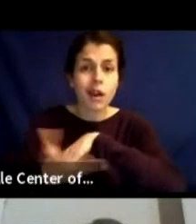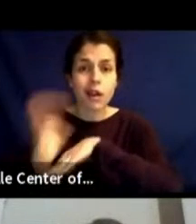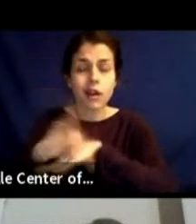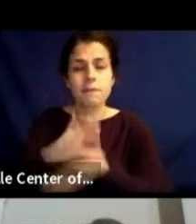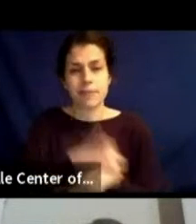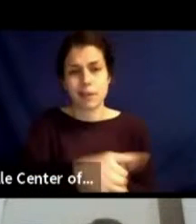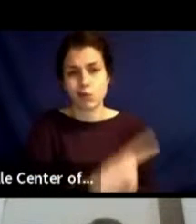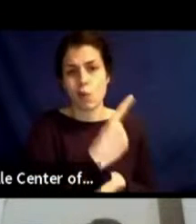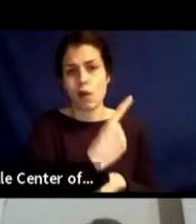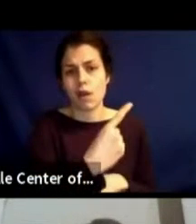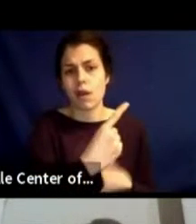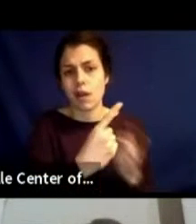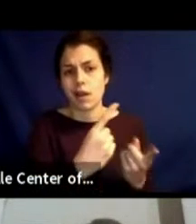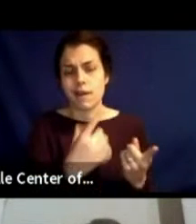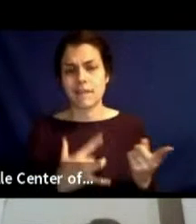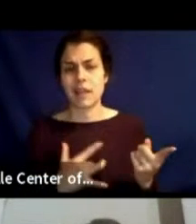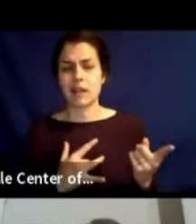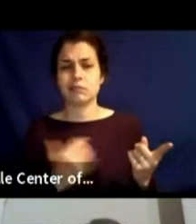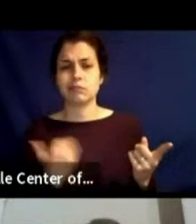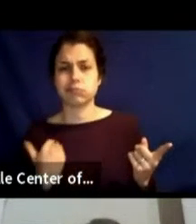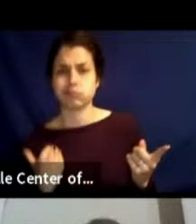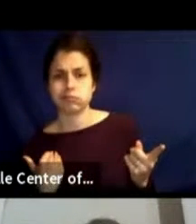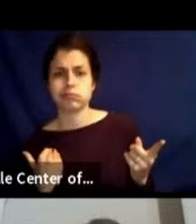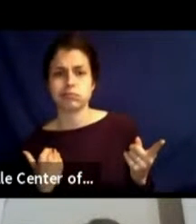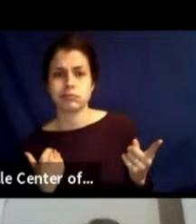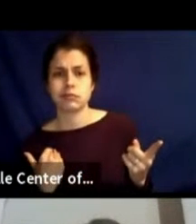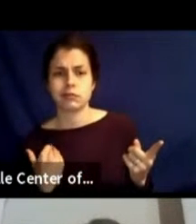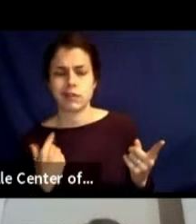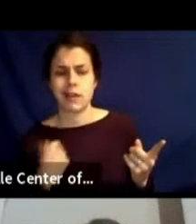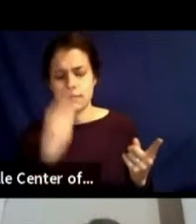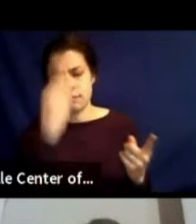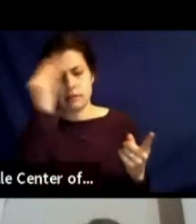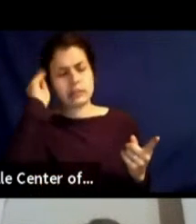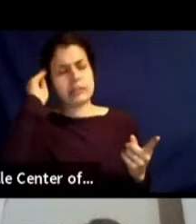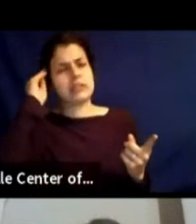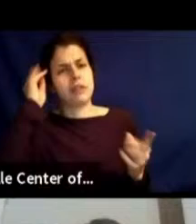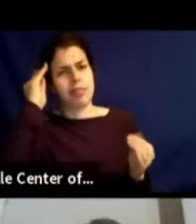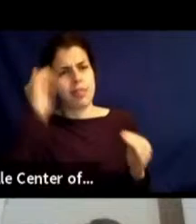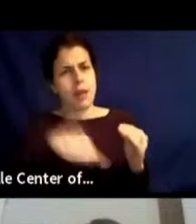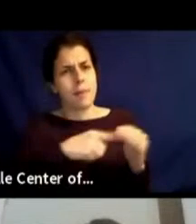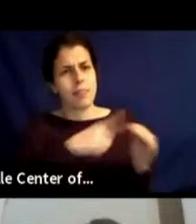of weighed on me as well, that I've just kind of kept in mind.